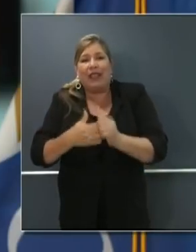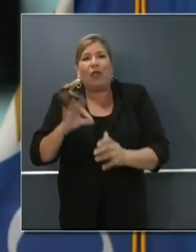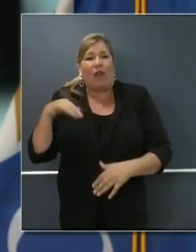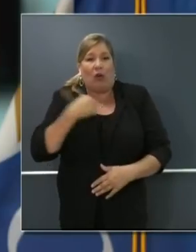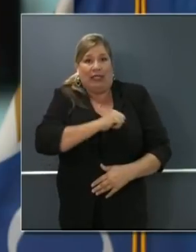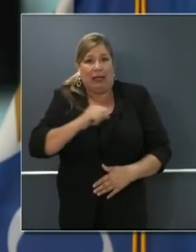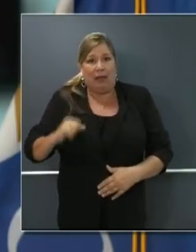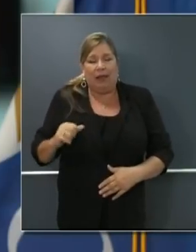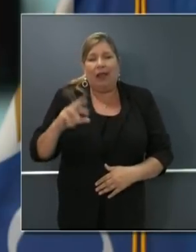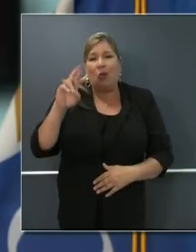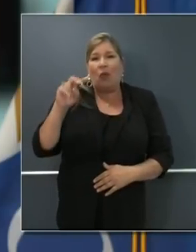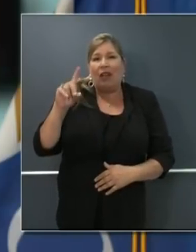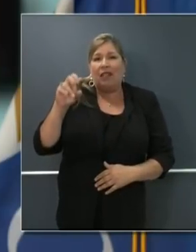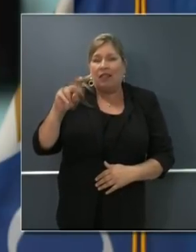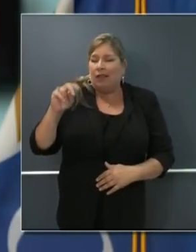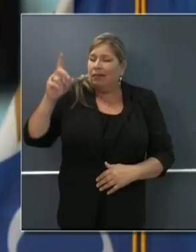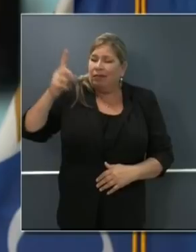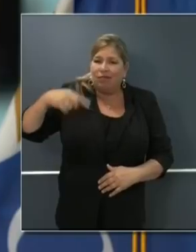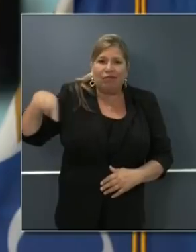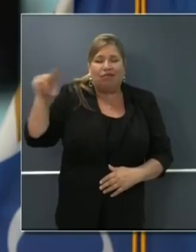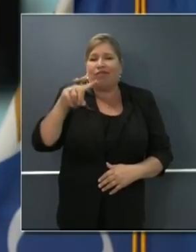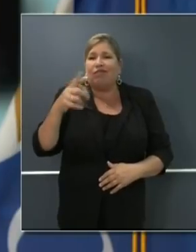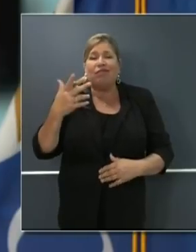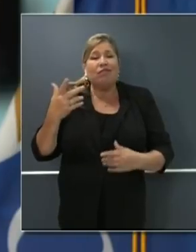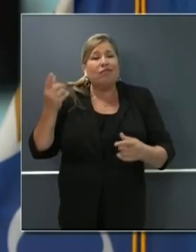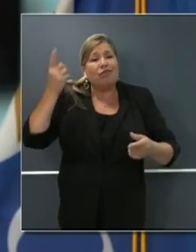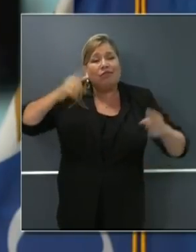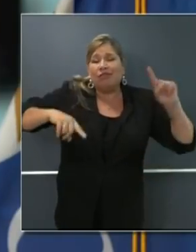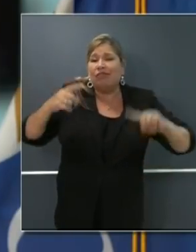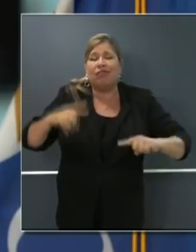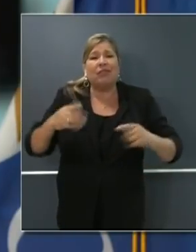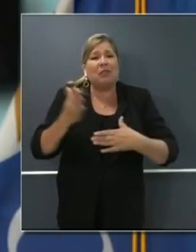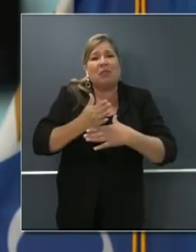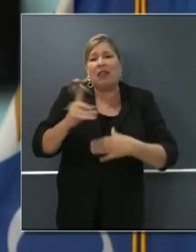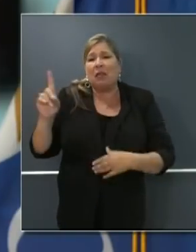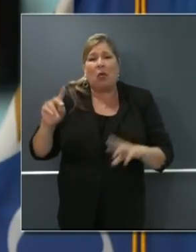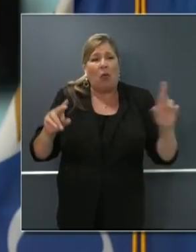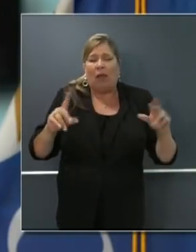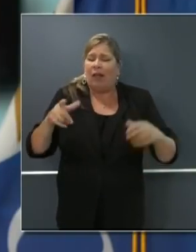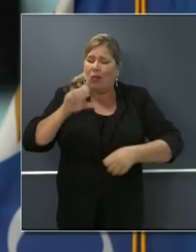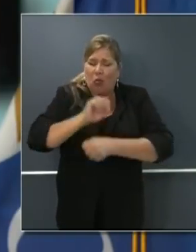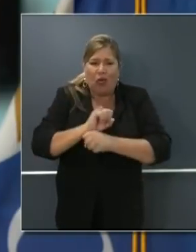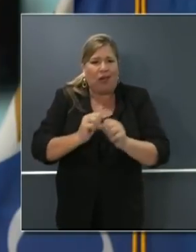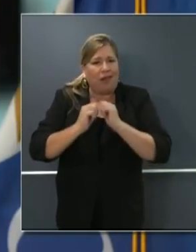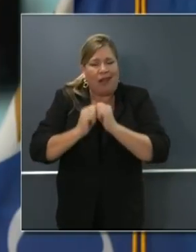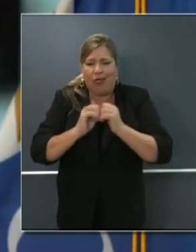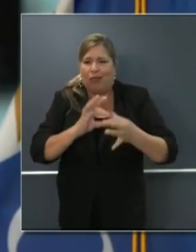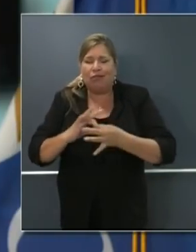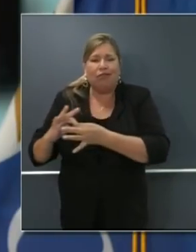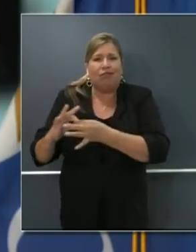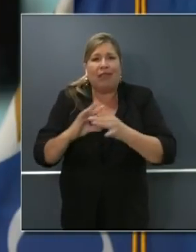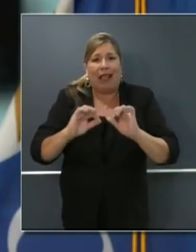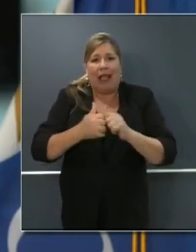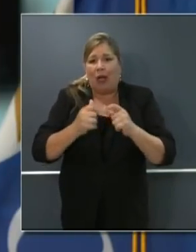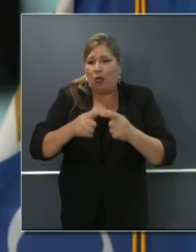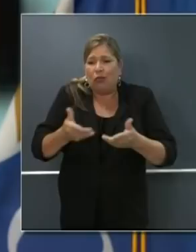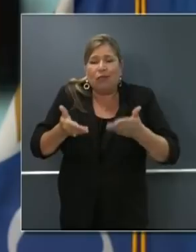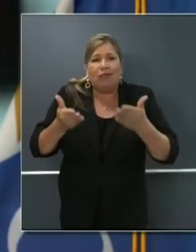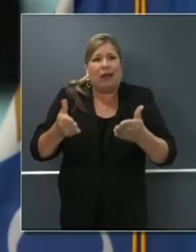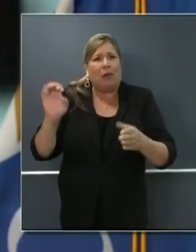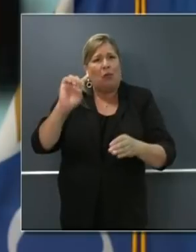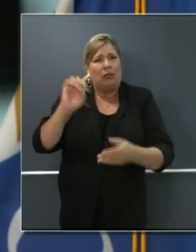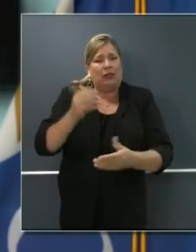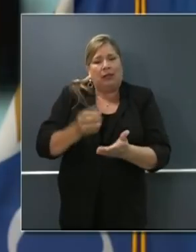prioritize with their colleagues across the political aisle the support of emergency grants for child care slots. I